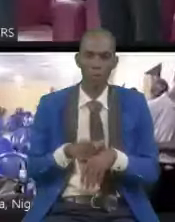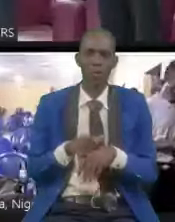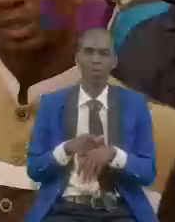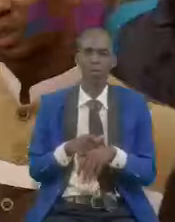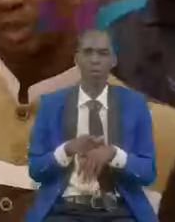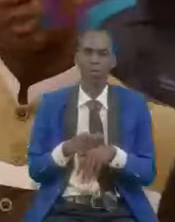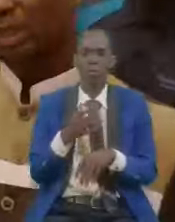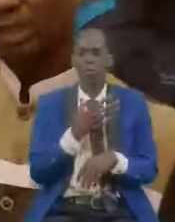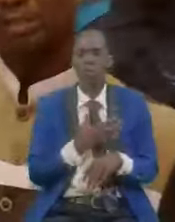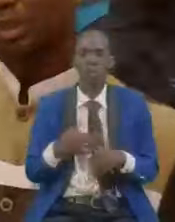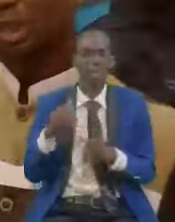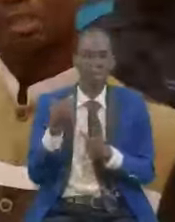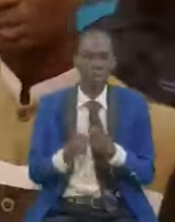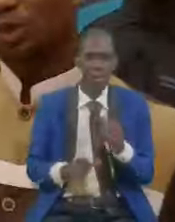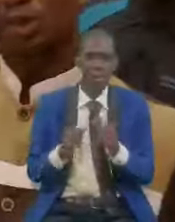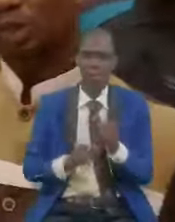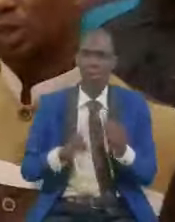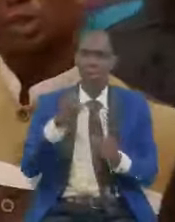And everybody can see.